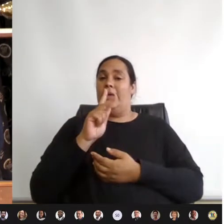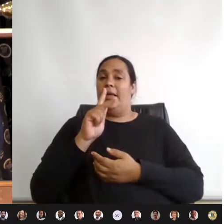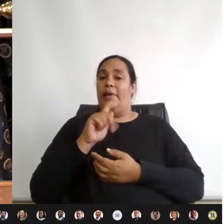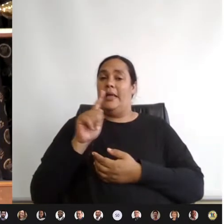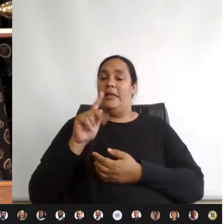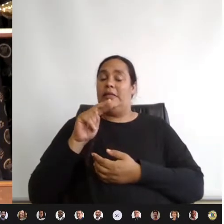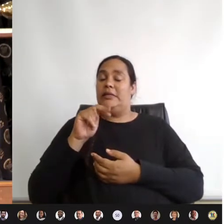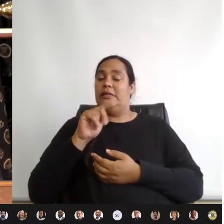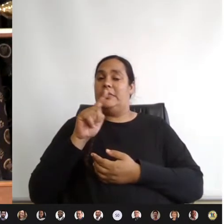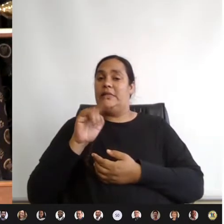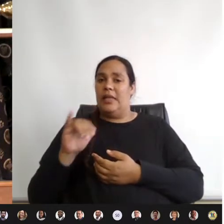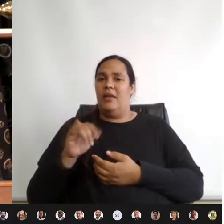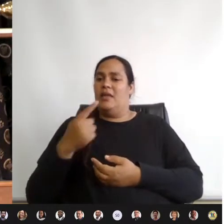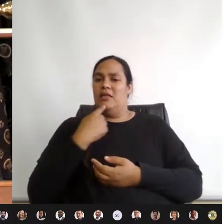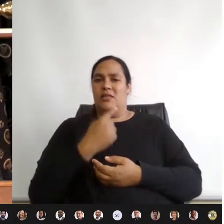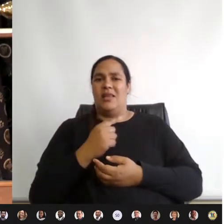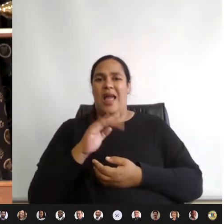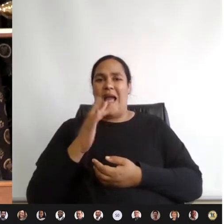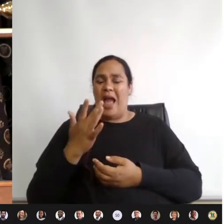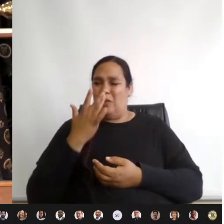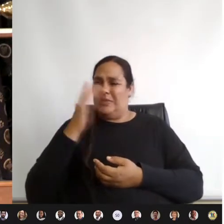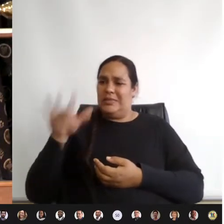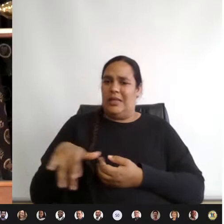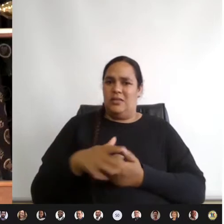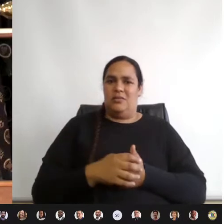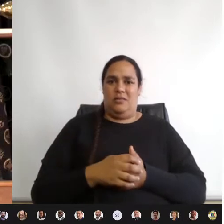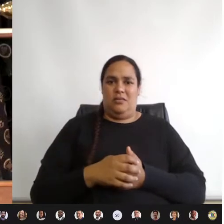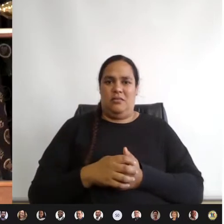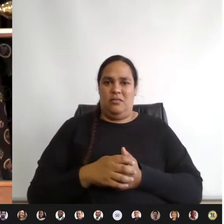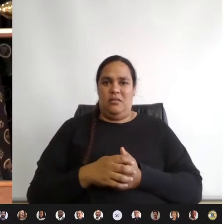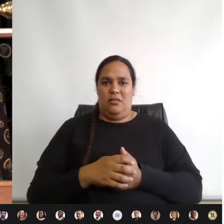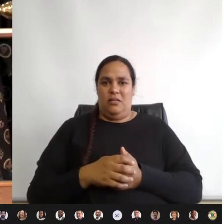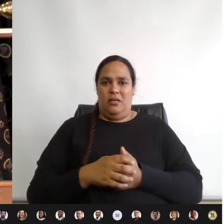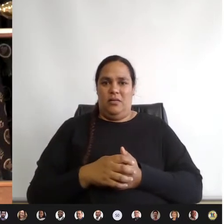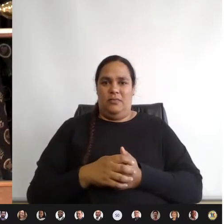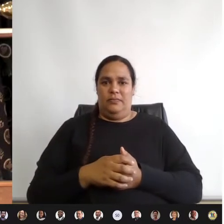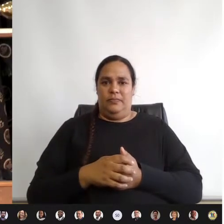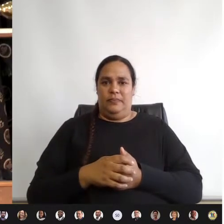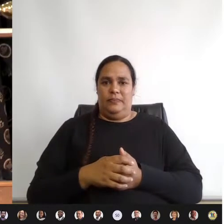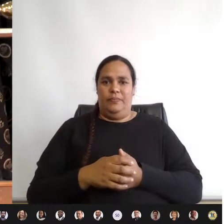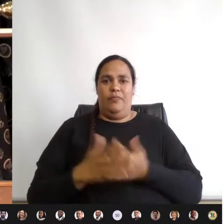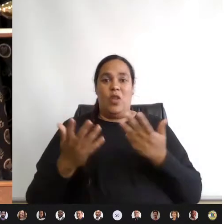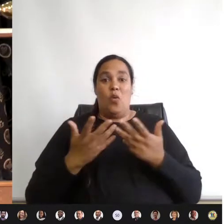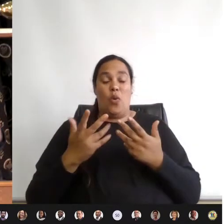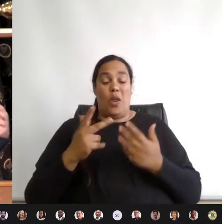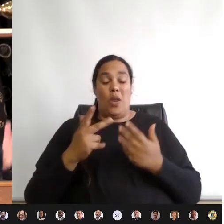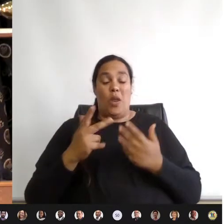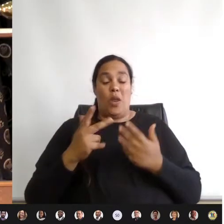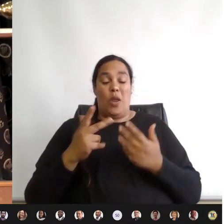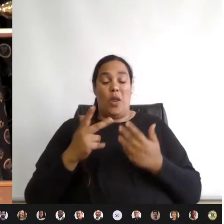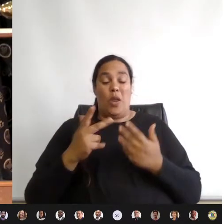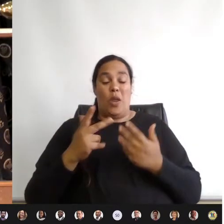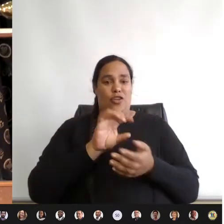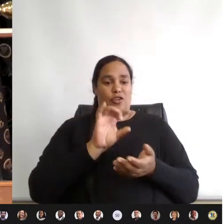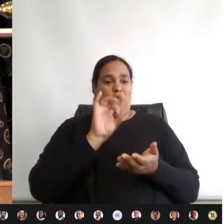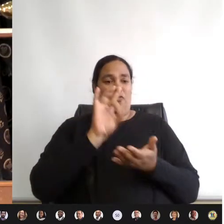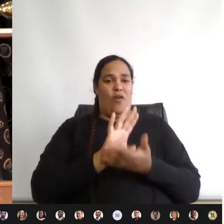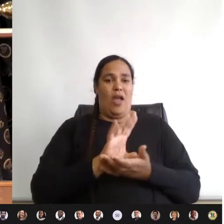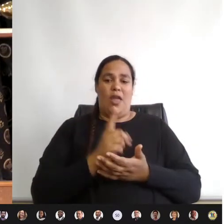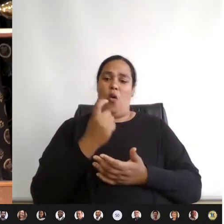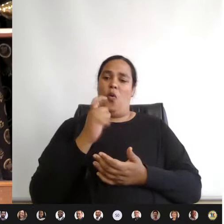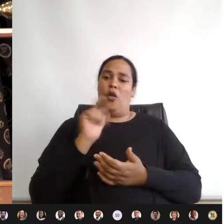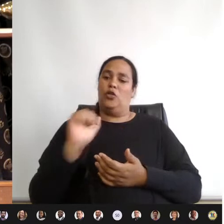mean, how disgusting is it when a premier has to fire one of his